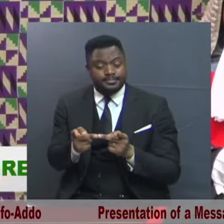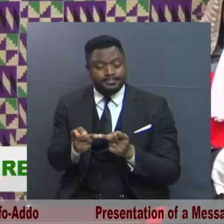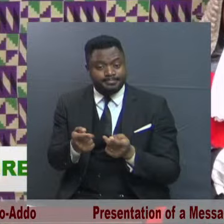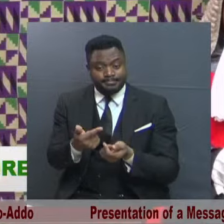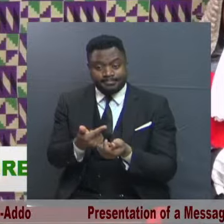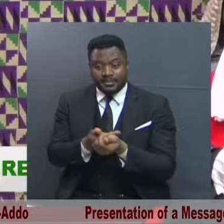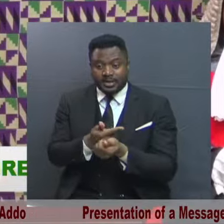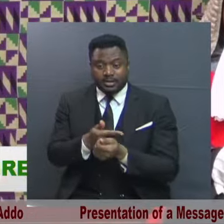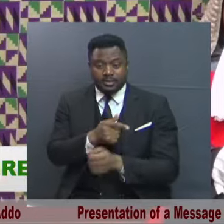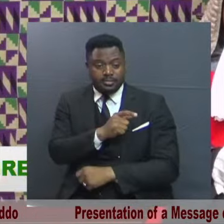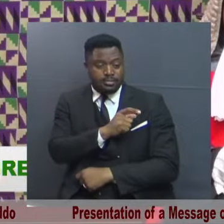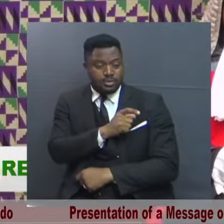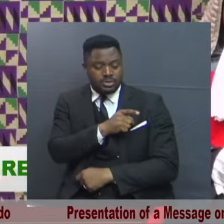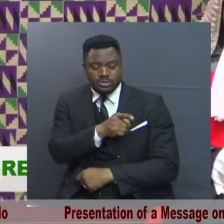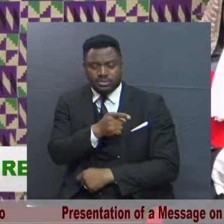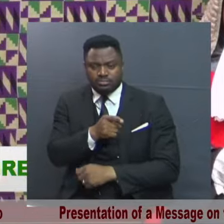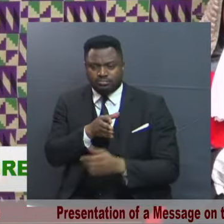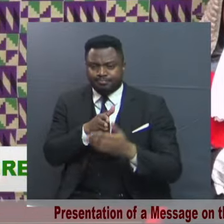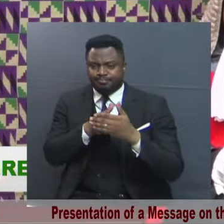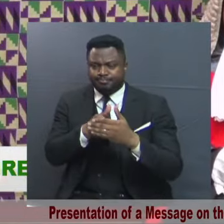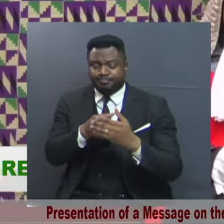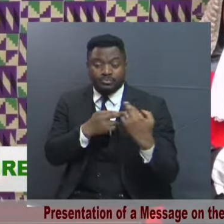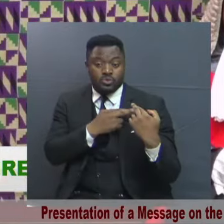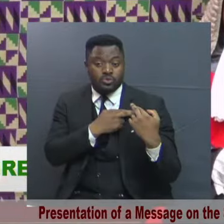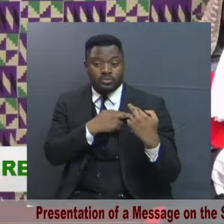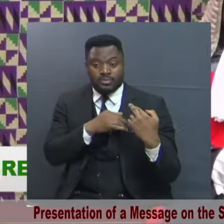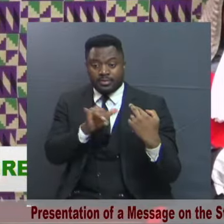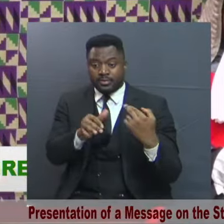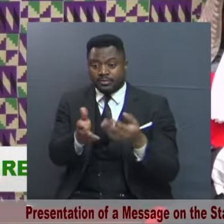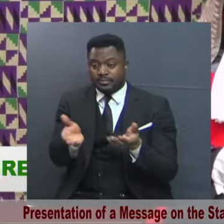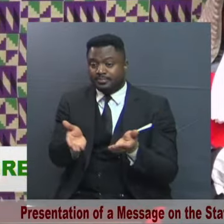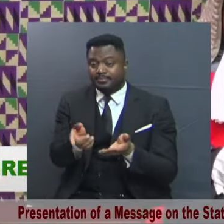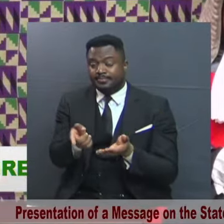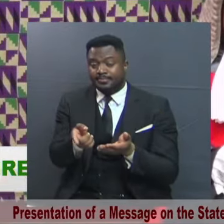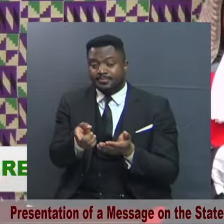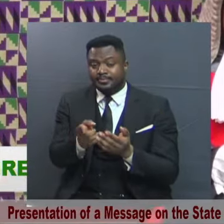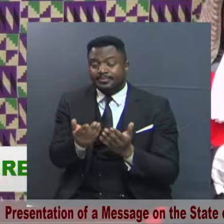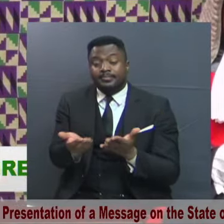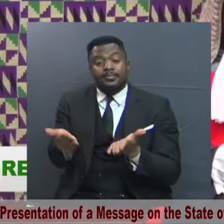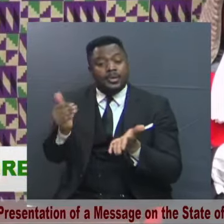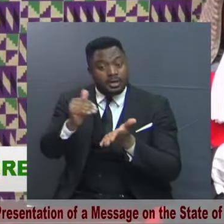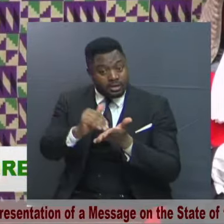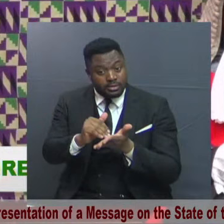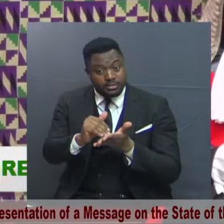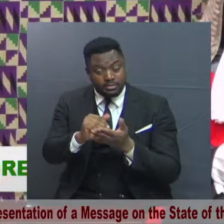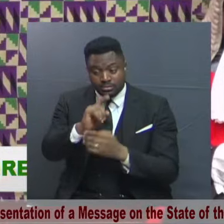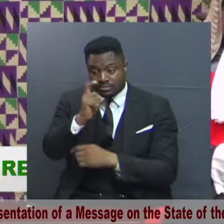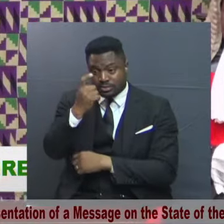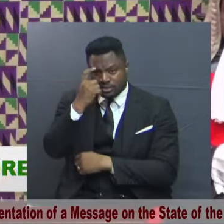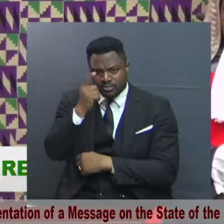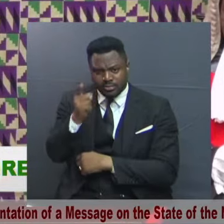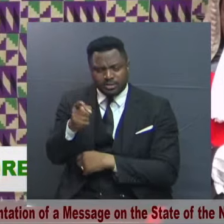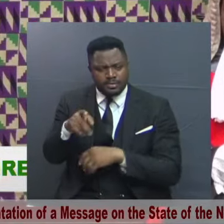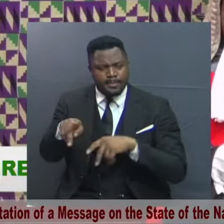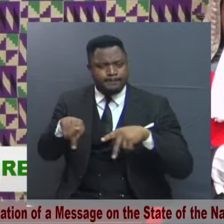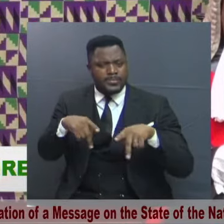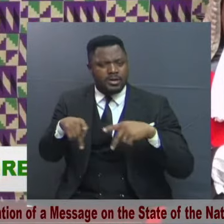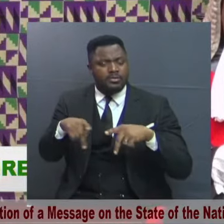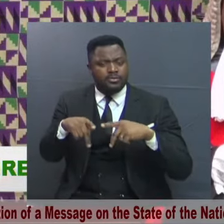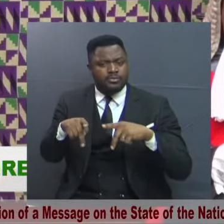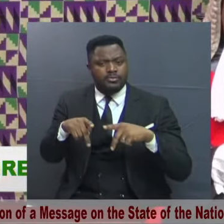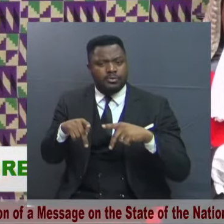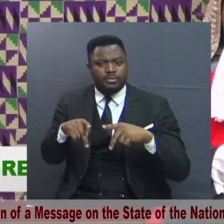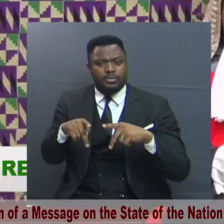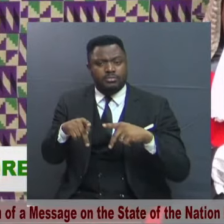Service play the lead role in this again government has performed most